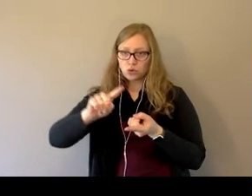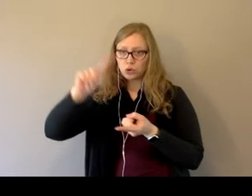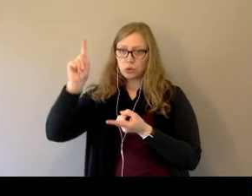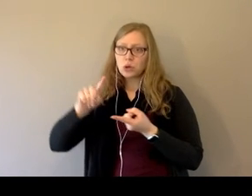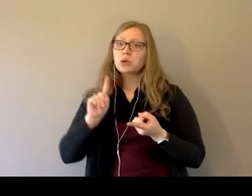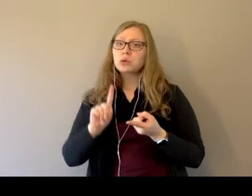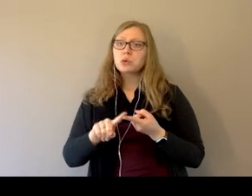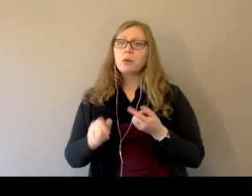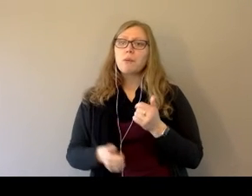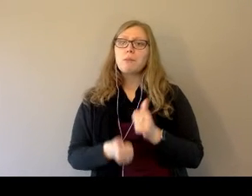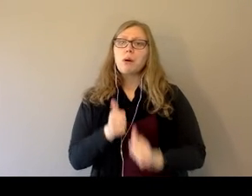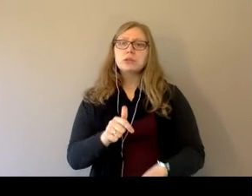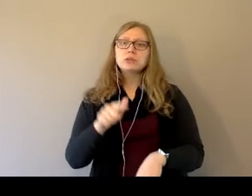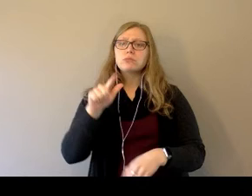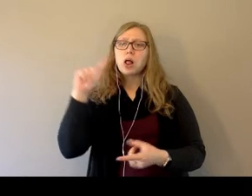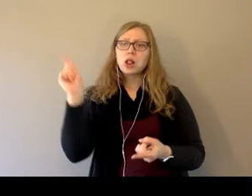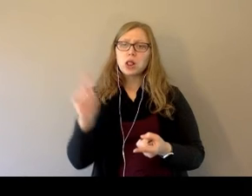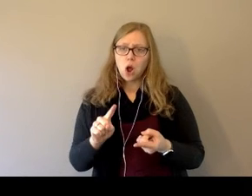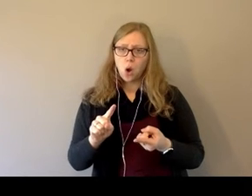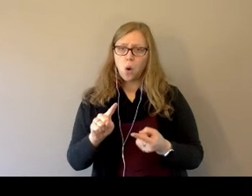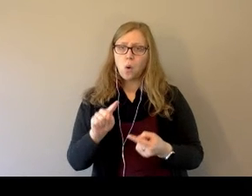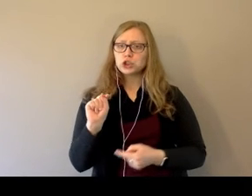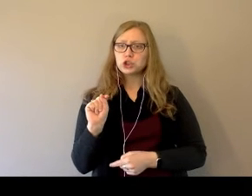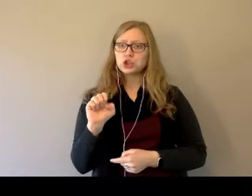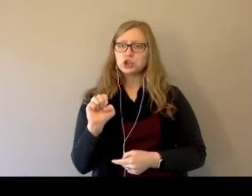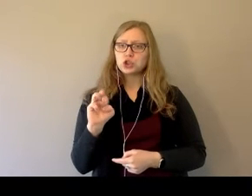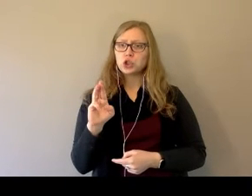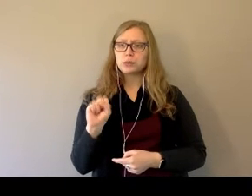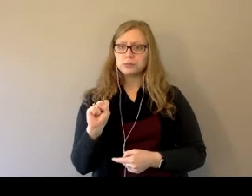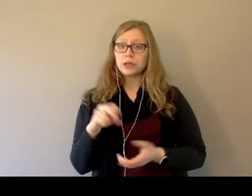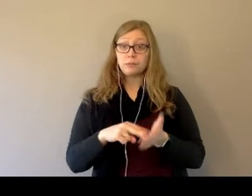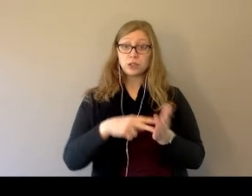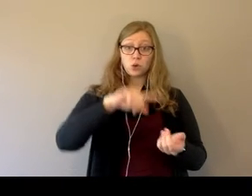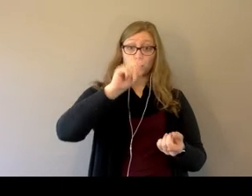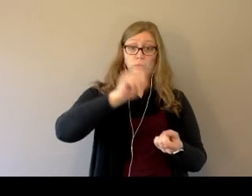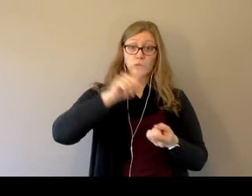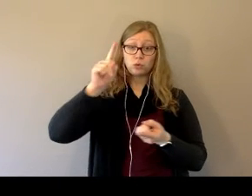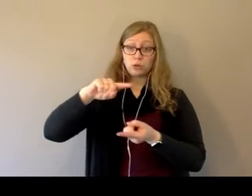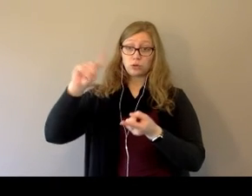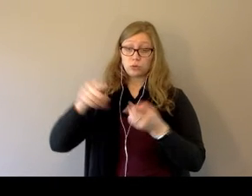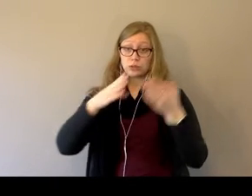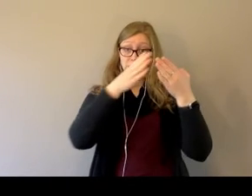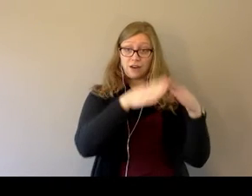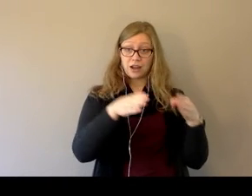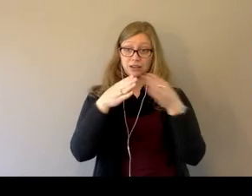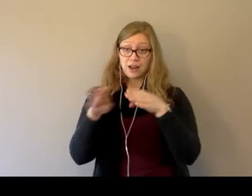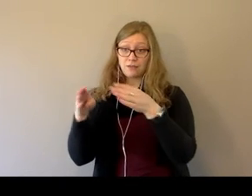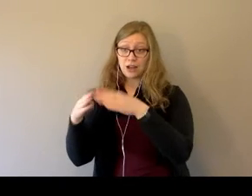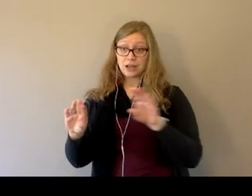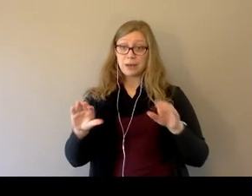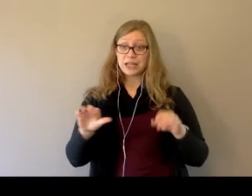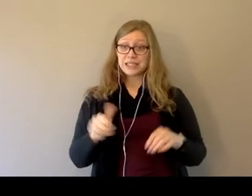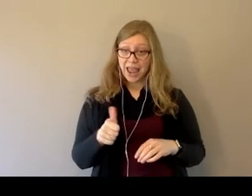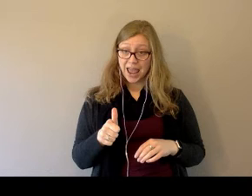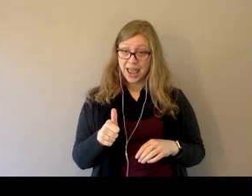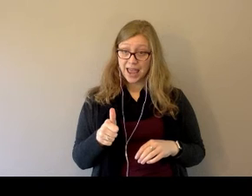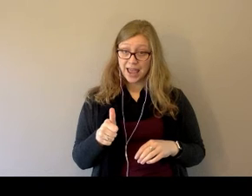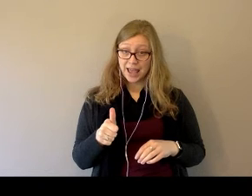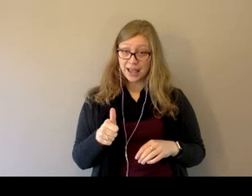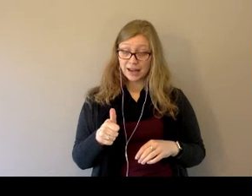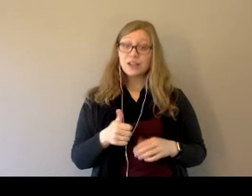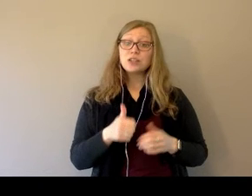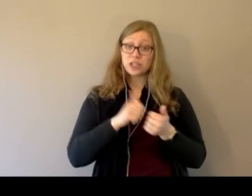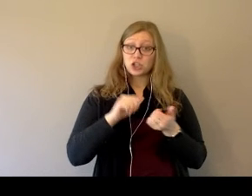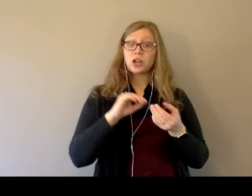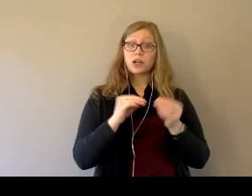each of those by 10, we get 4 to 7 to 5. And notice that each number is multiplied or divided